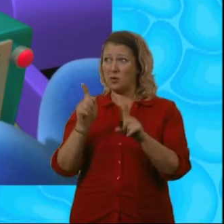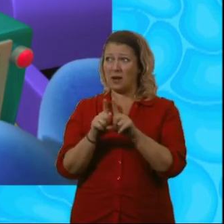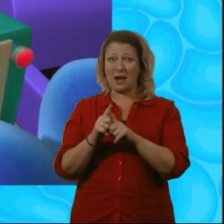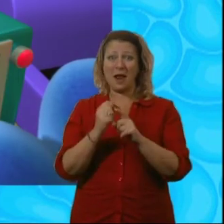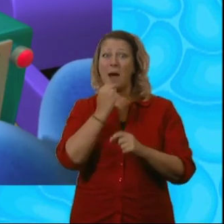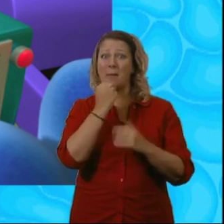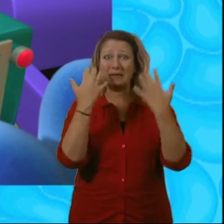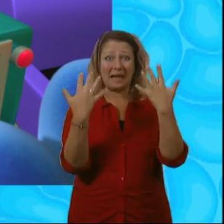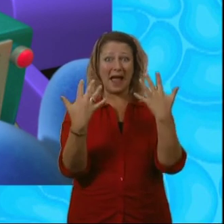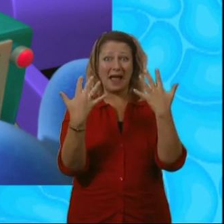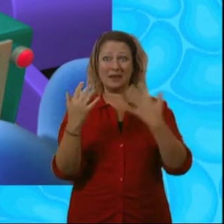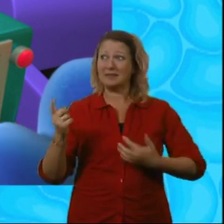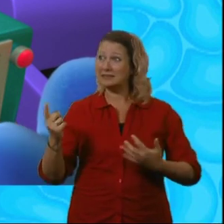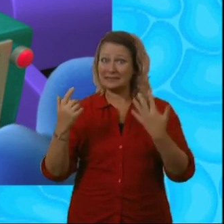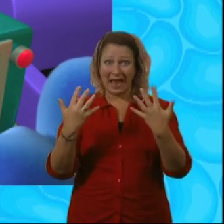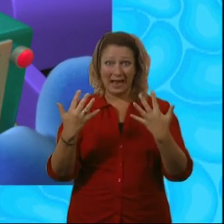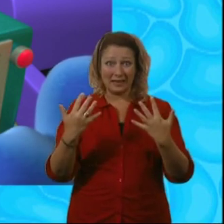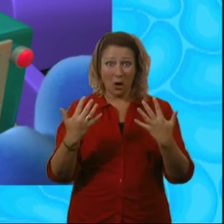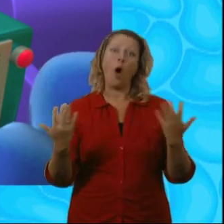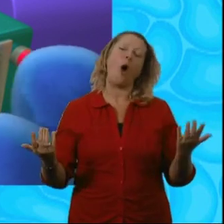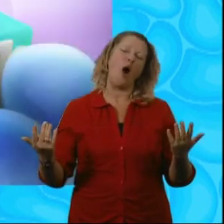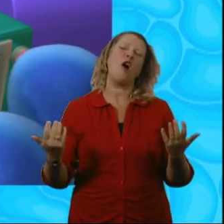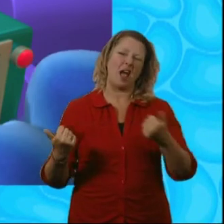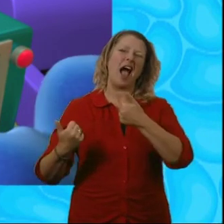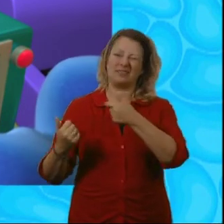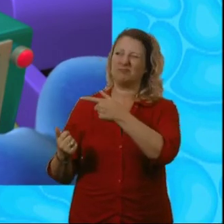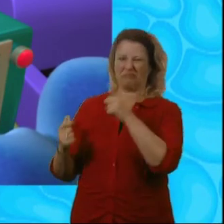10. 10. Okay, why not?